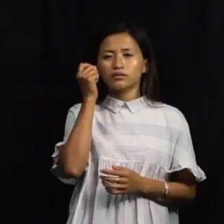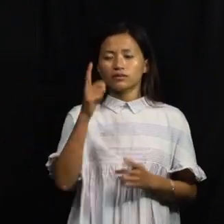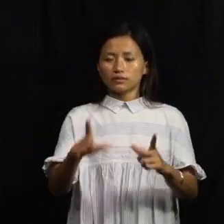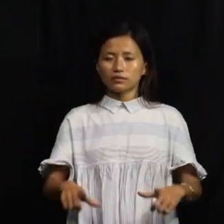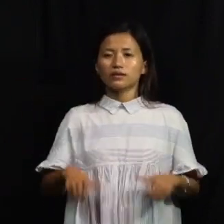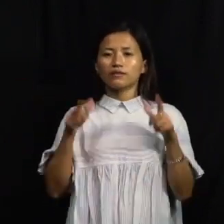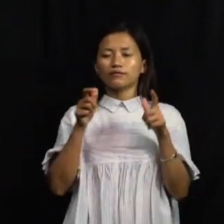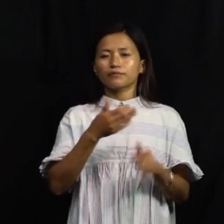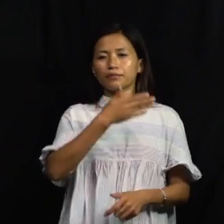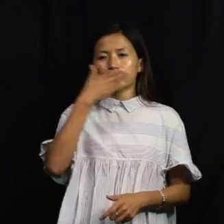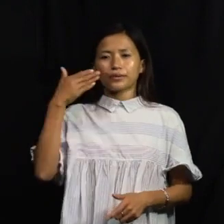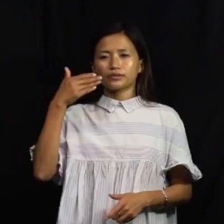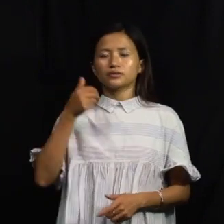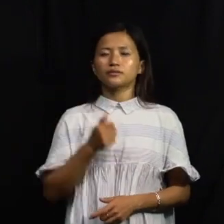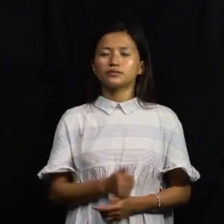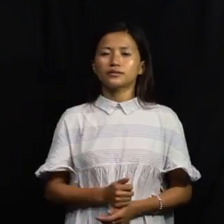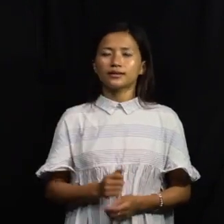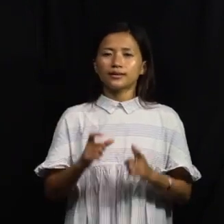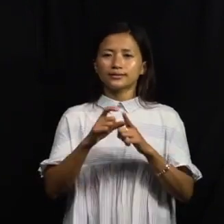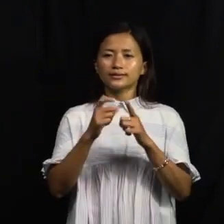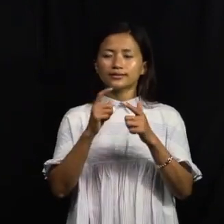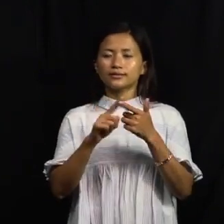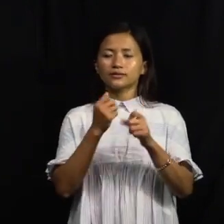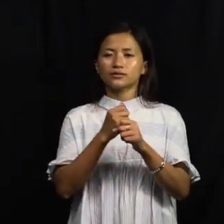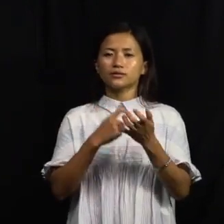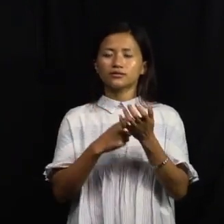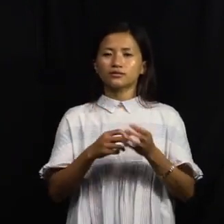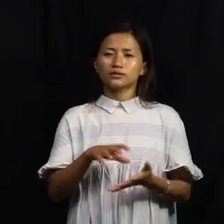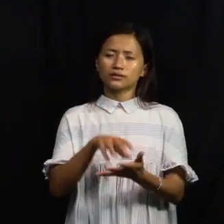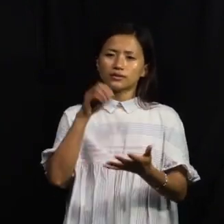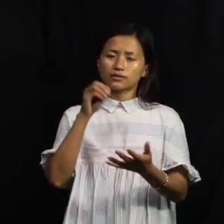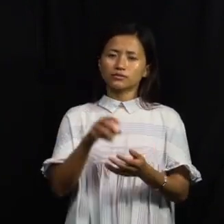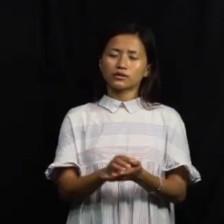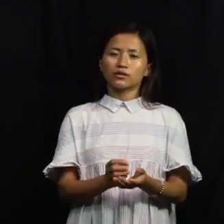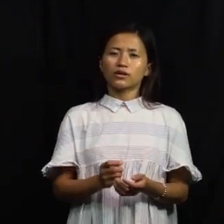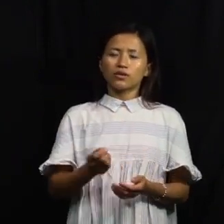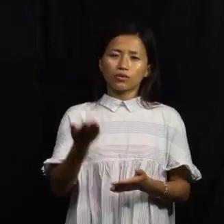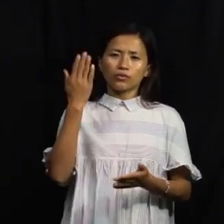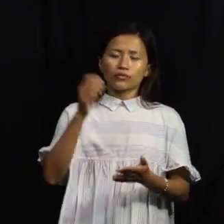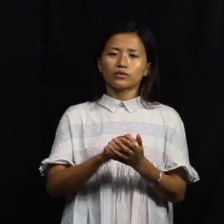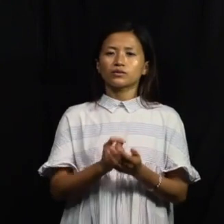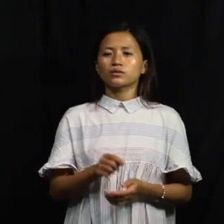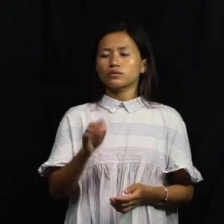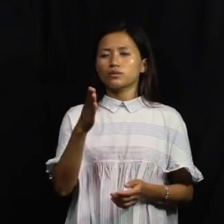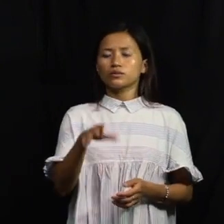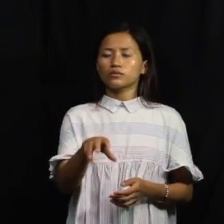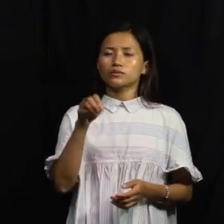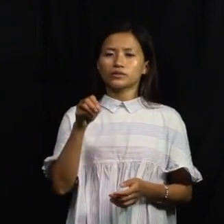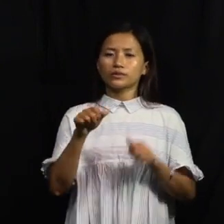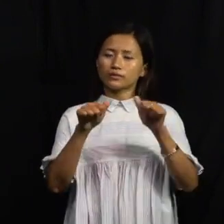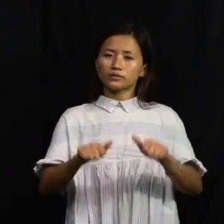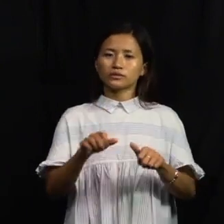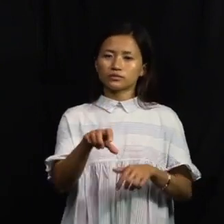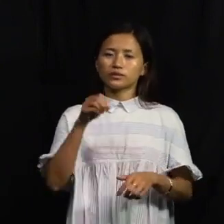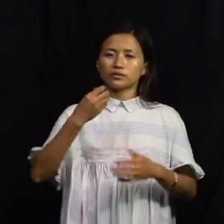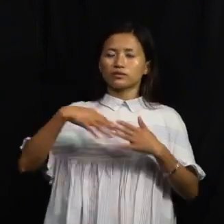life better, isn't it? And the degrees, the things that you have gained for yourself, no one will be able to take it away from you,